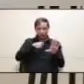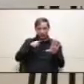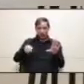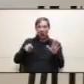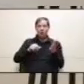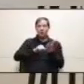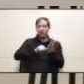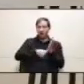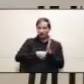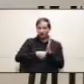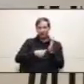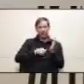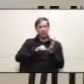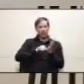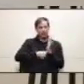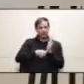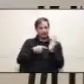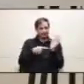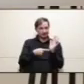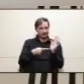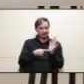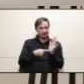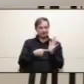with something, I think,